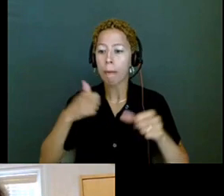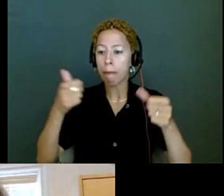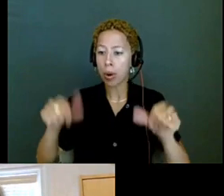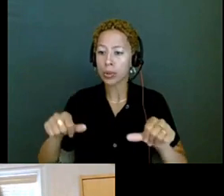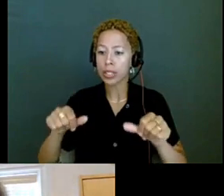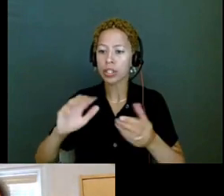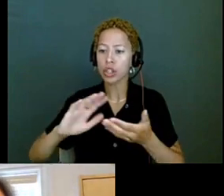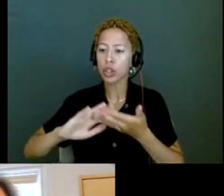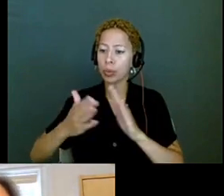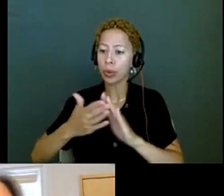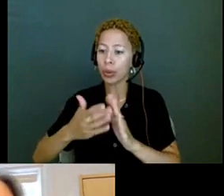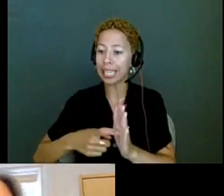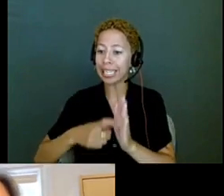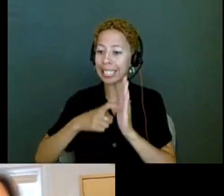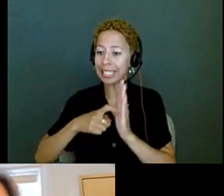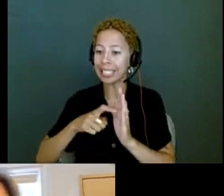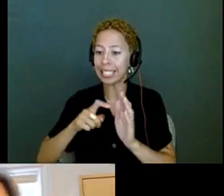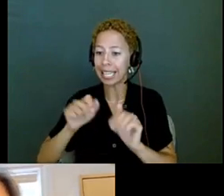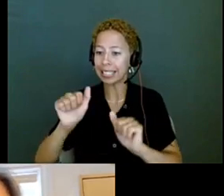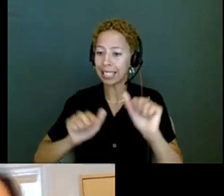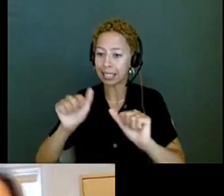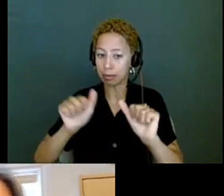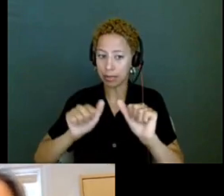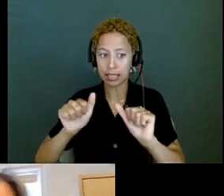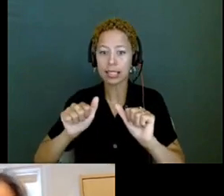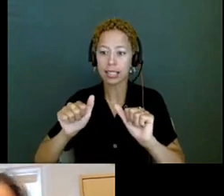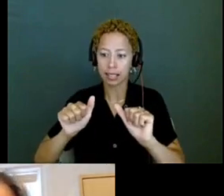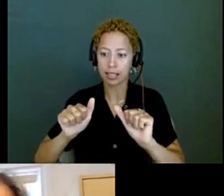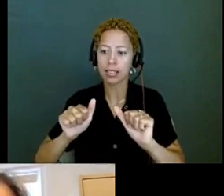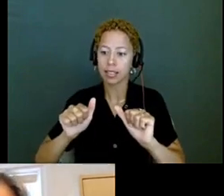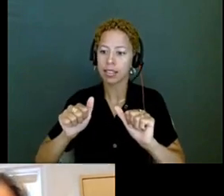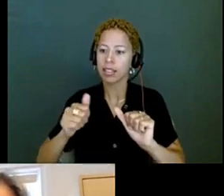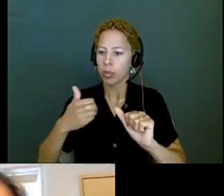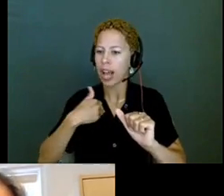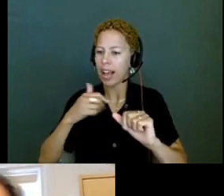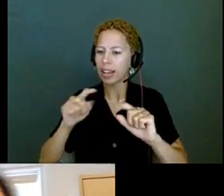there, which we shared a barcode or